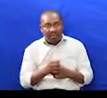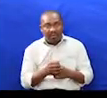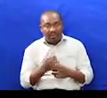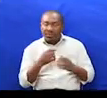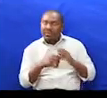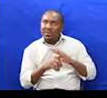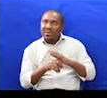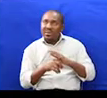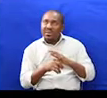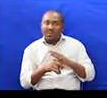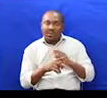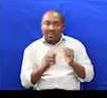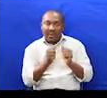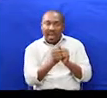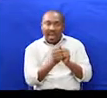in